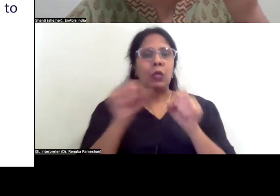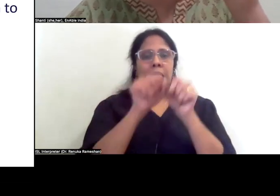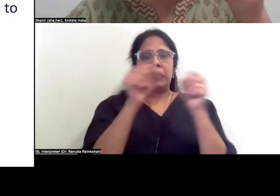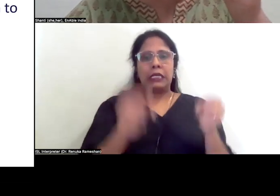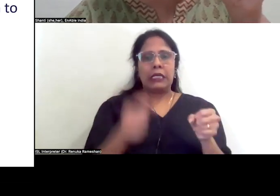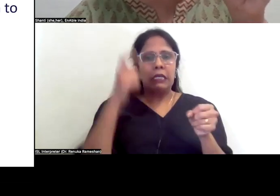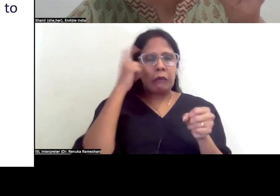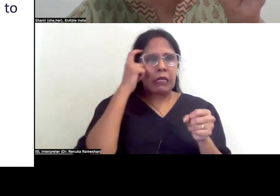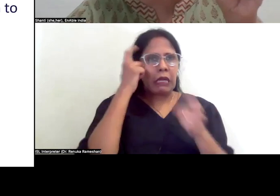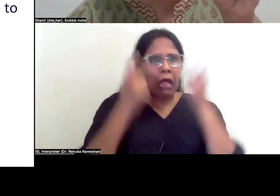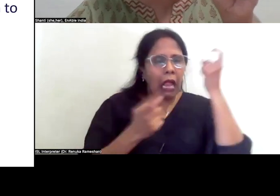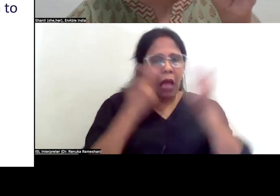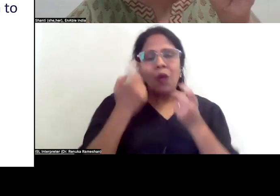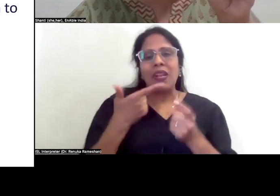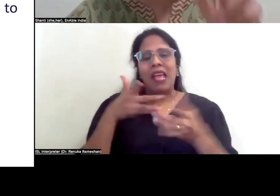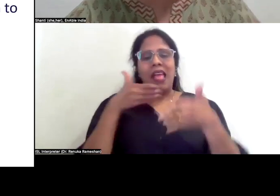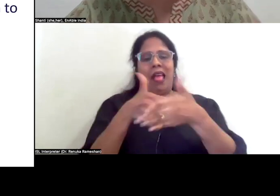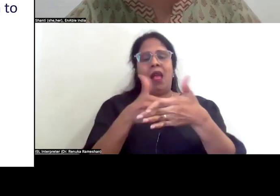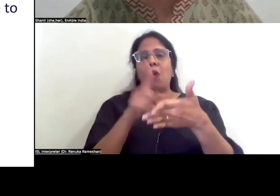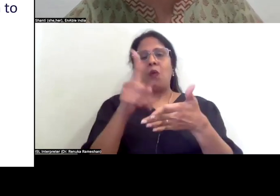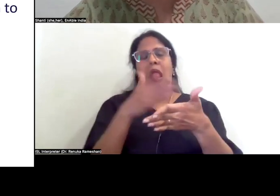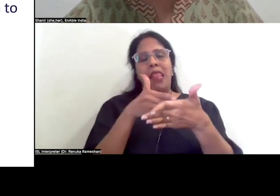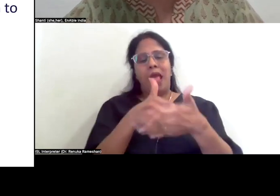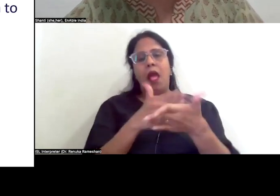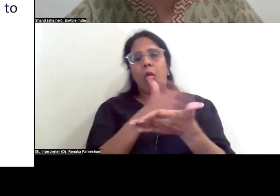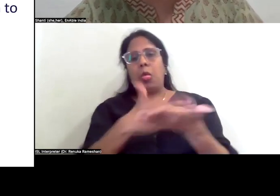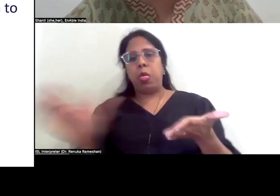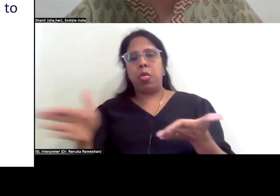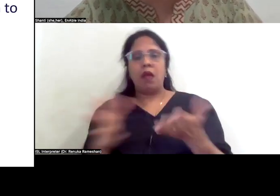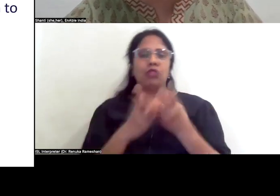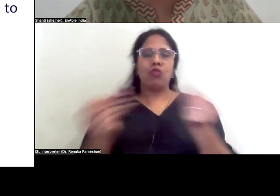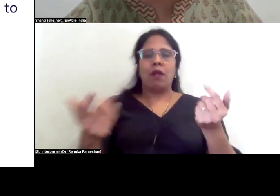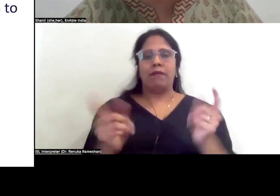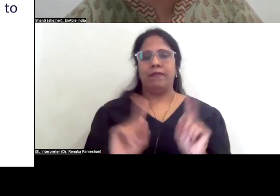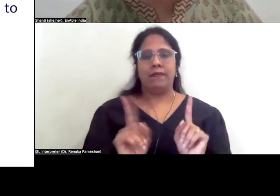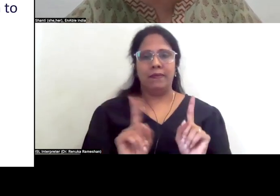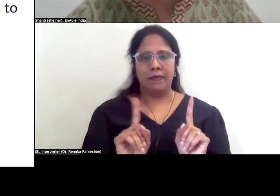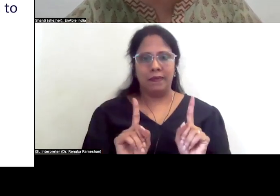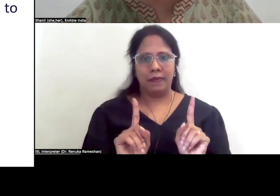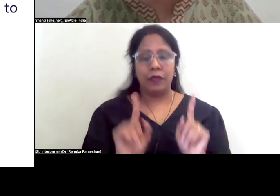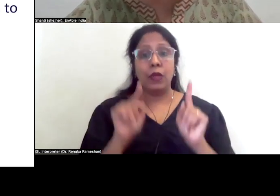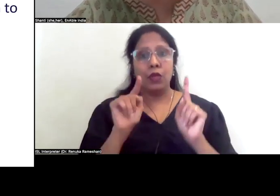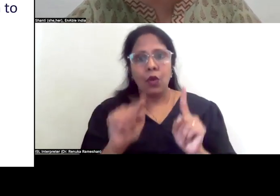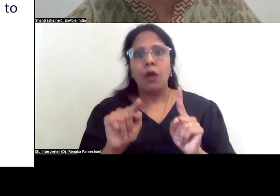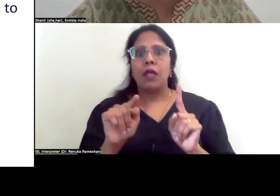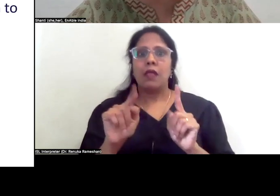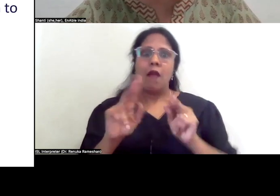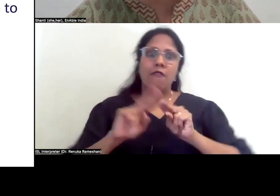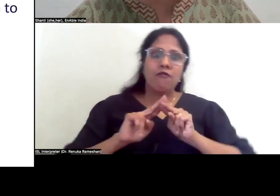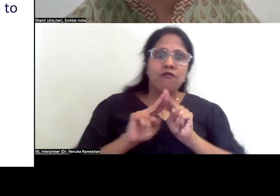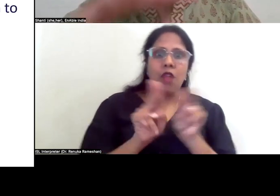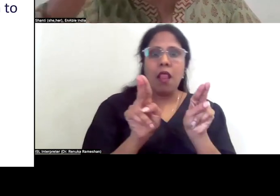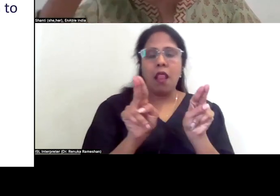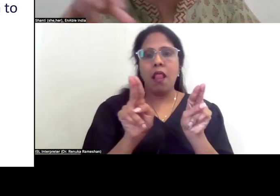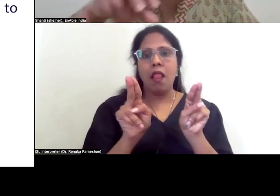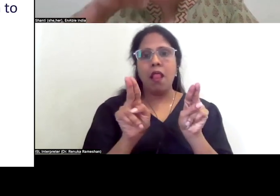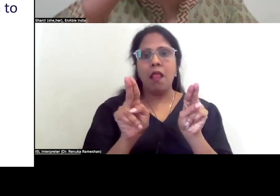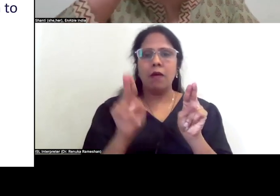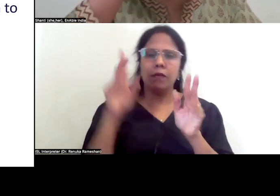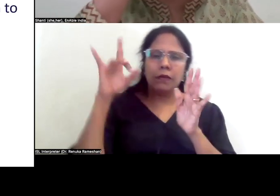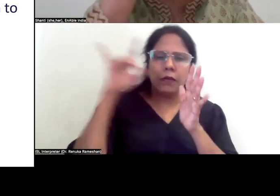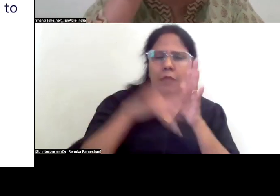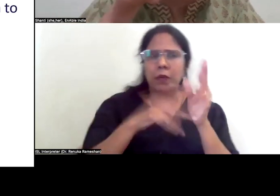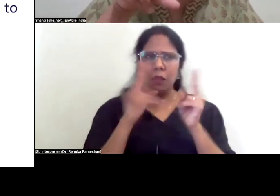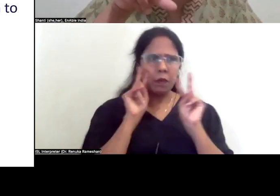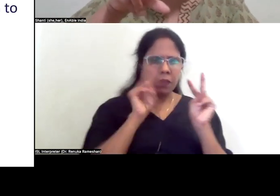work on solving just that barrier. Okay? It's a comprehensive approach to social change. It's a comprehensive. We